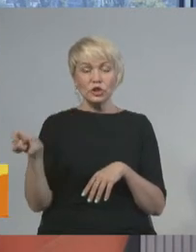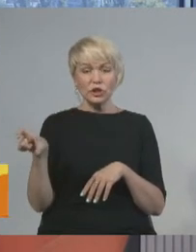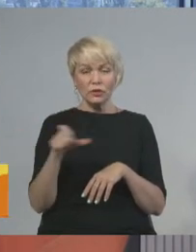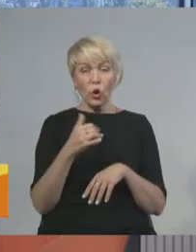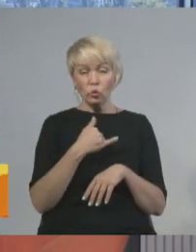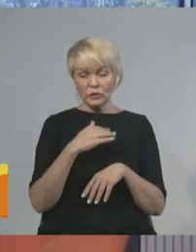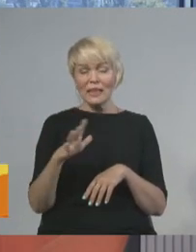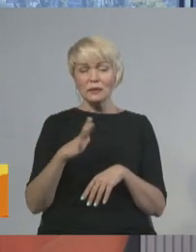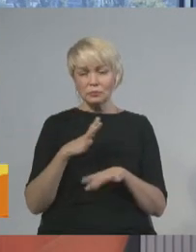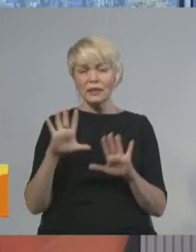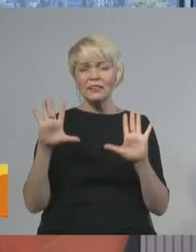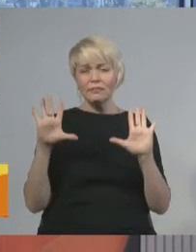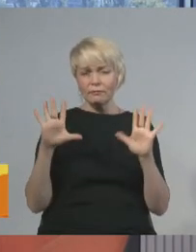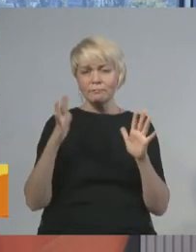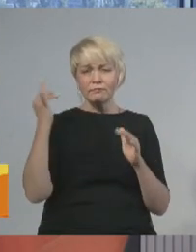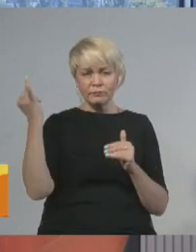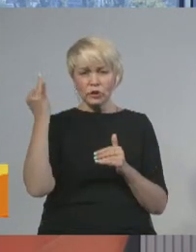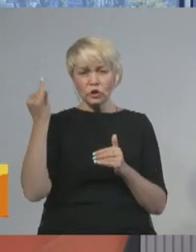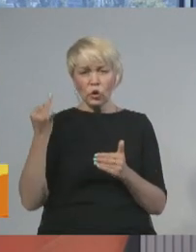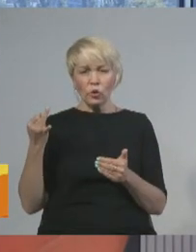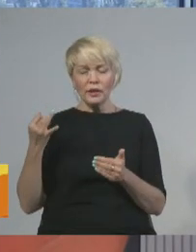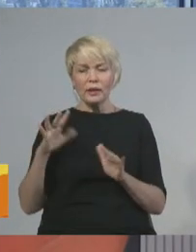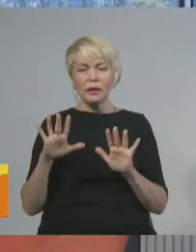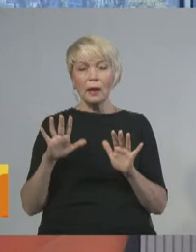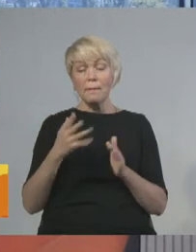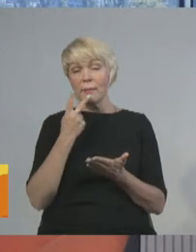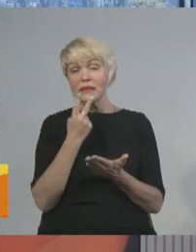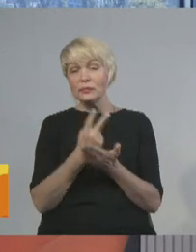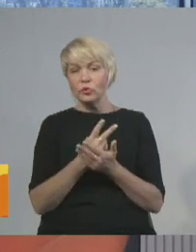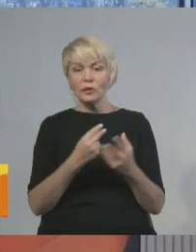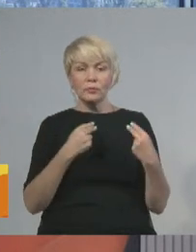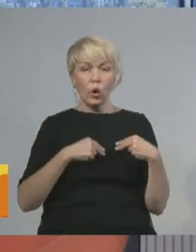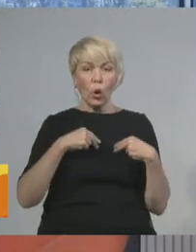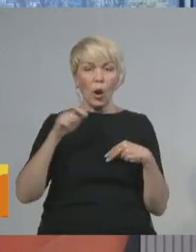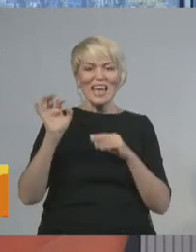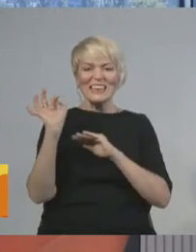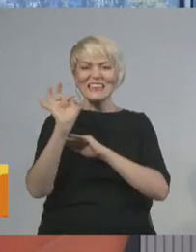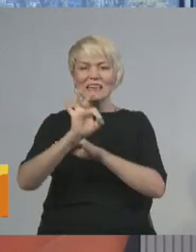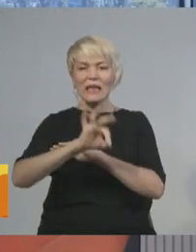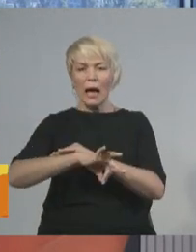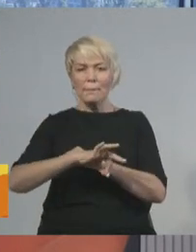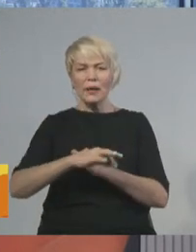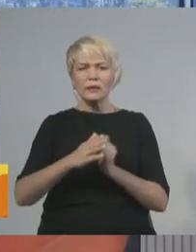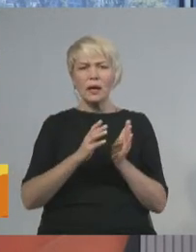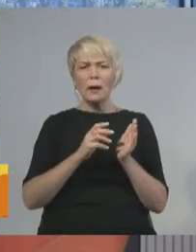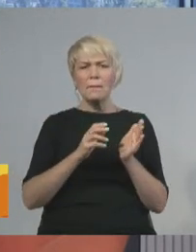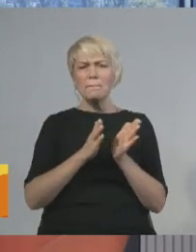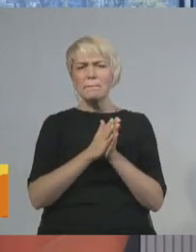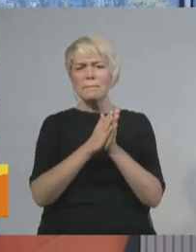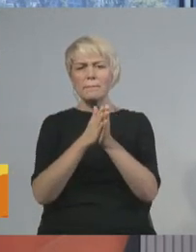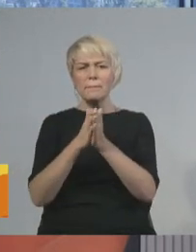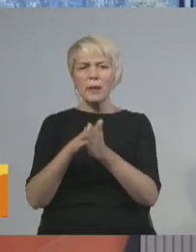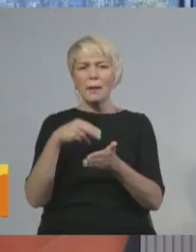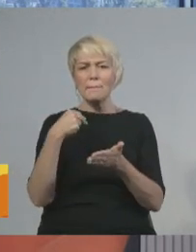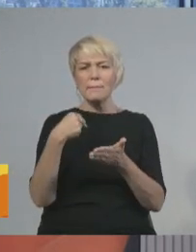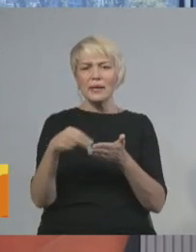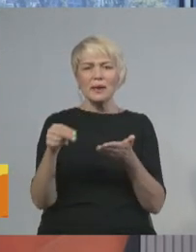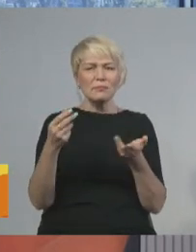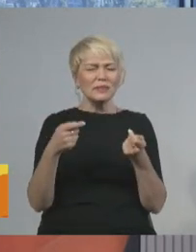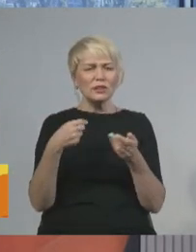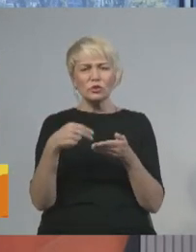lot of money so we had this experience in our history but washington post